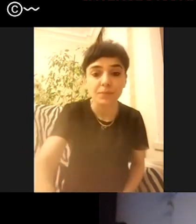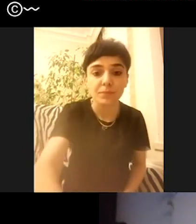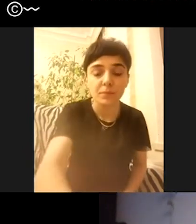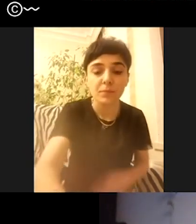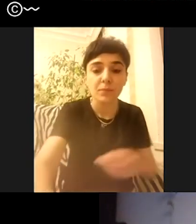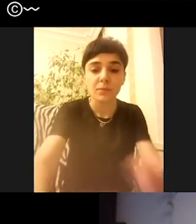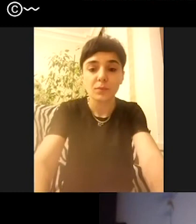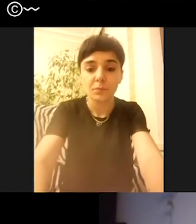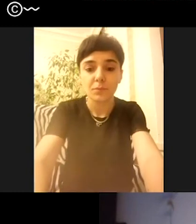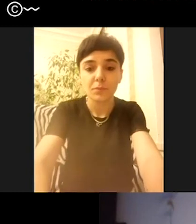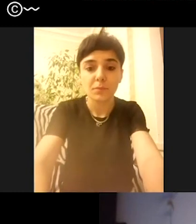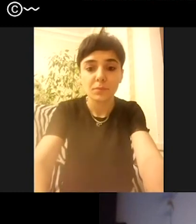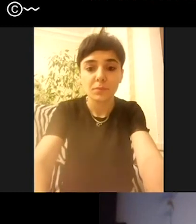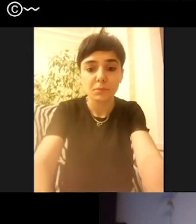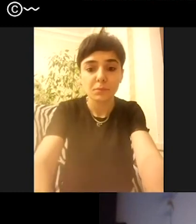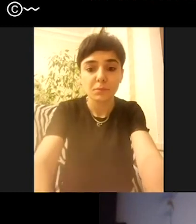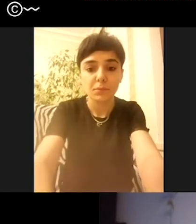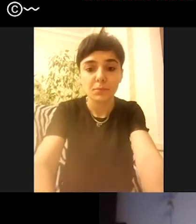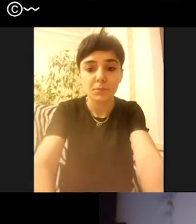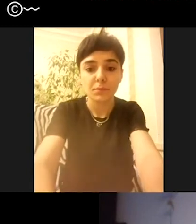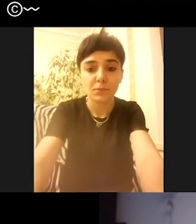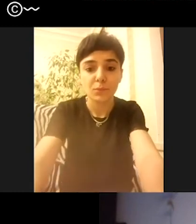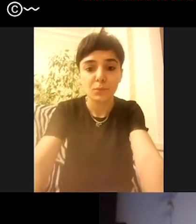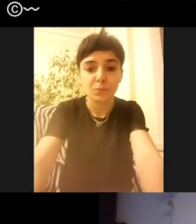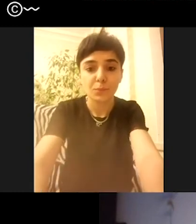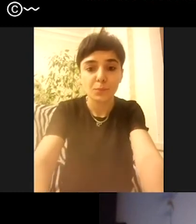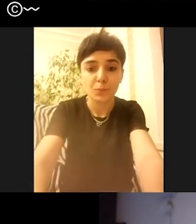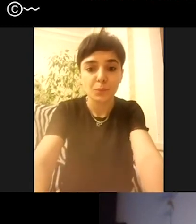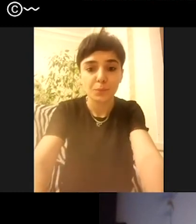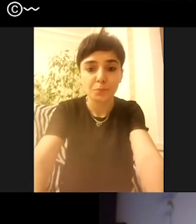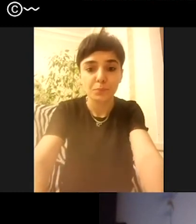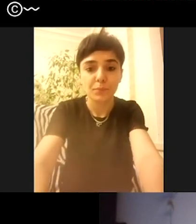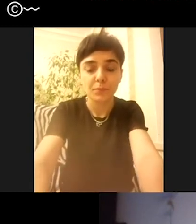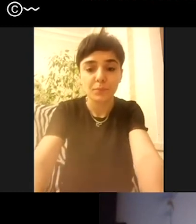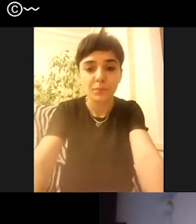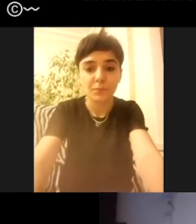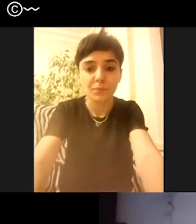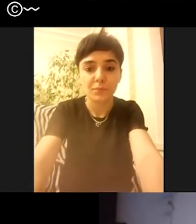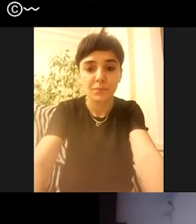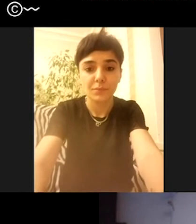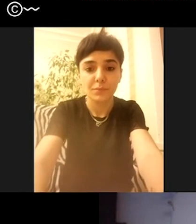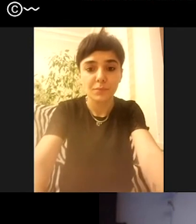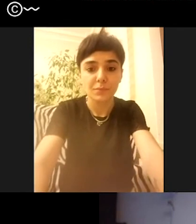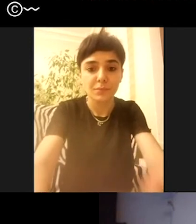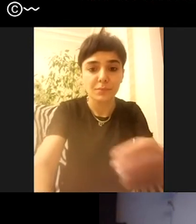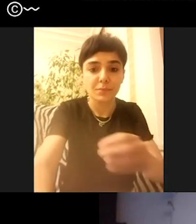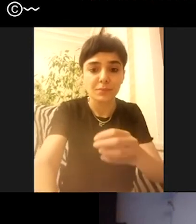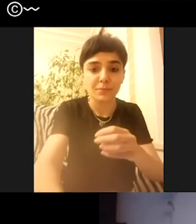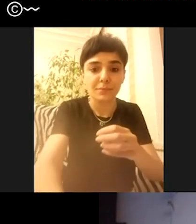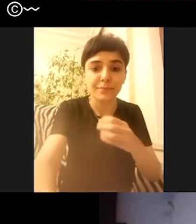And then we can continue talking while we dance, because we can multitask. But I do want